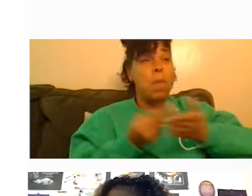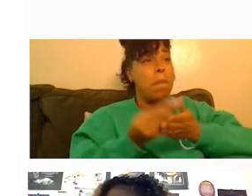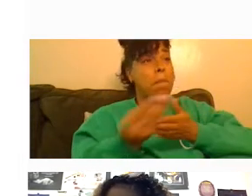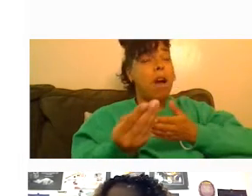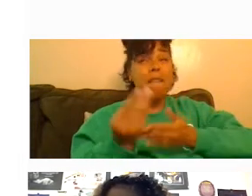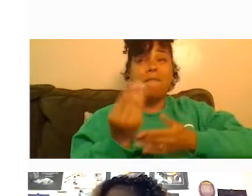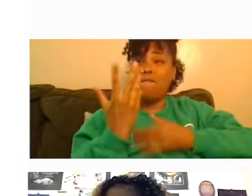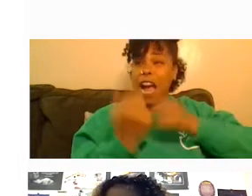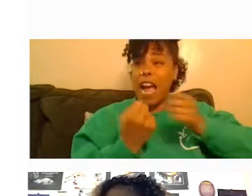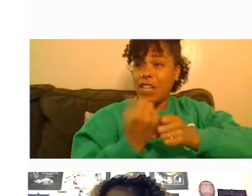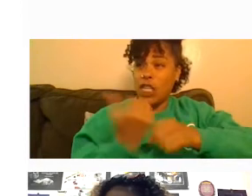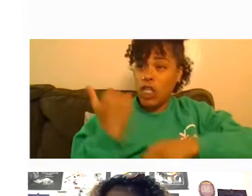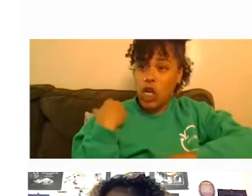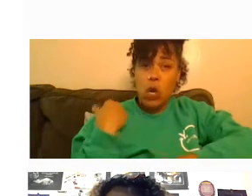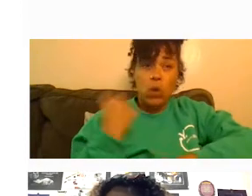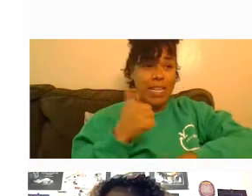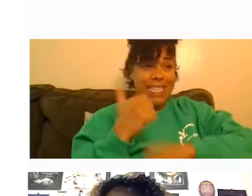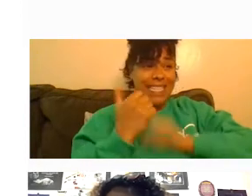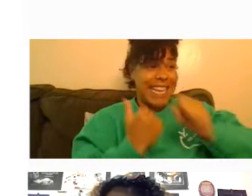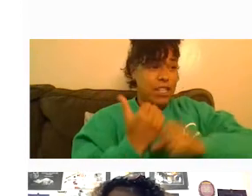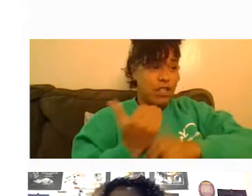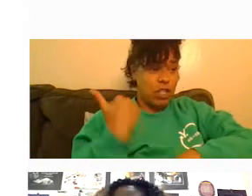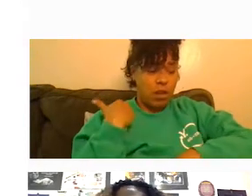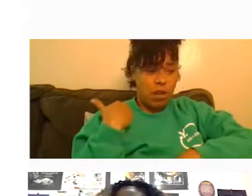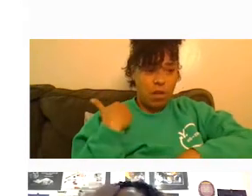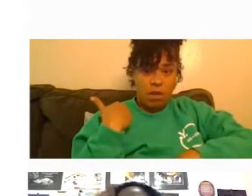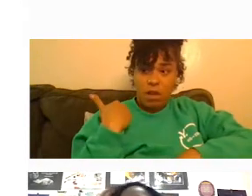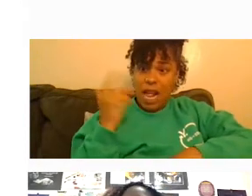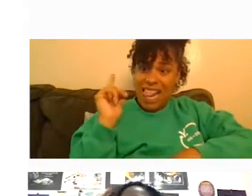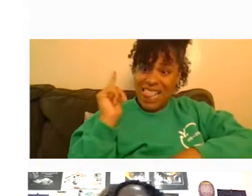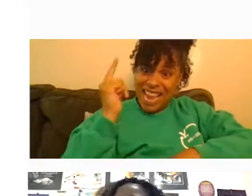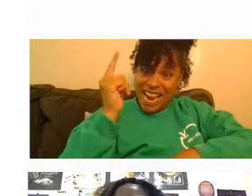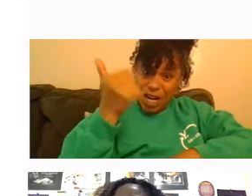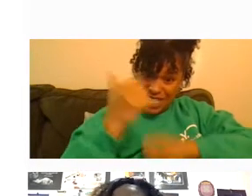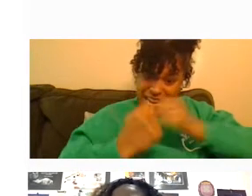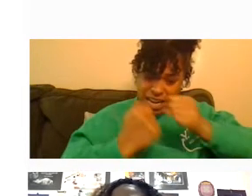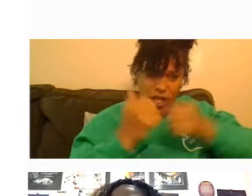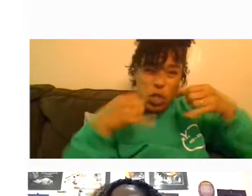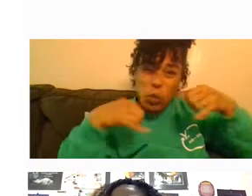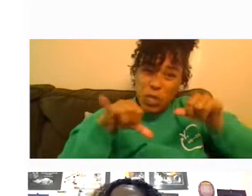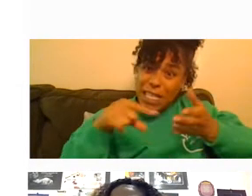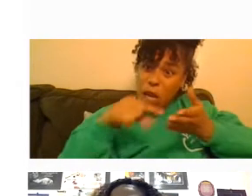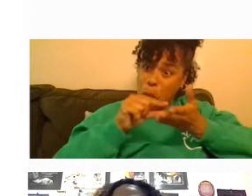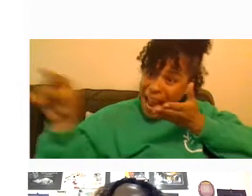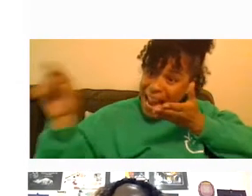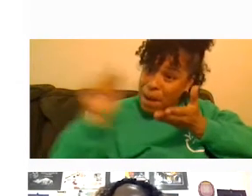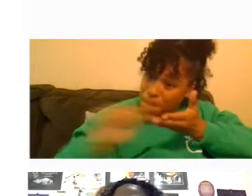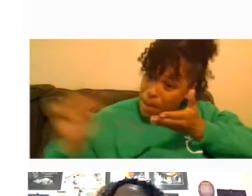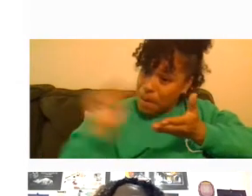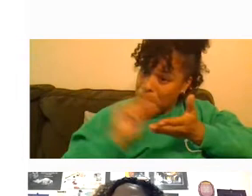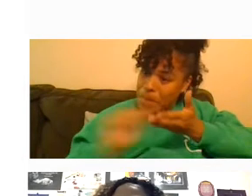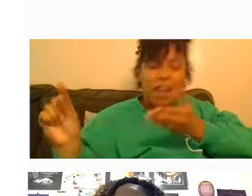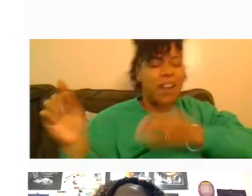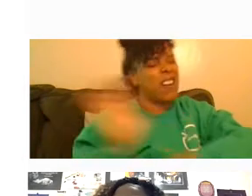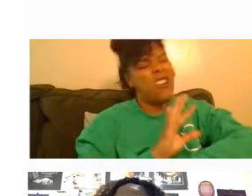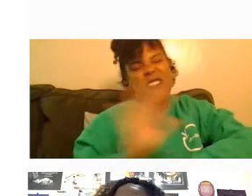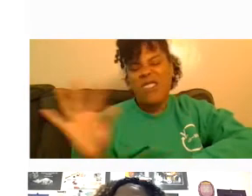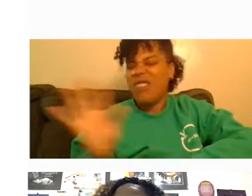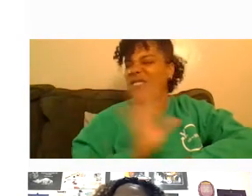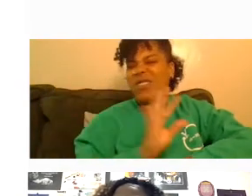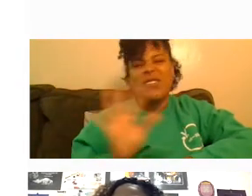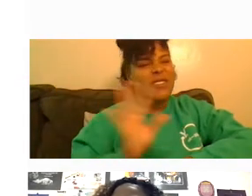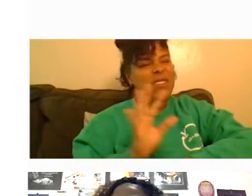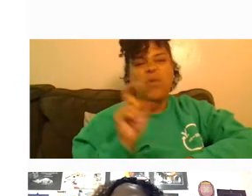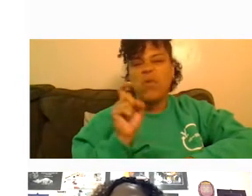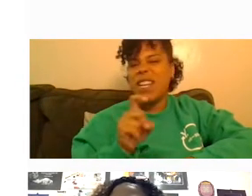isn't something wrong with that picture? Listen, we need to attack that. We need to eliminate it. And the reason why most people don't